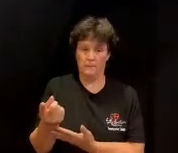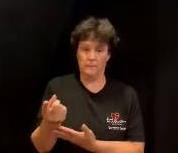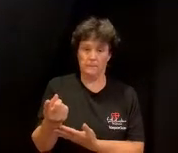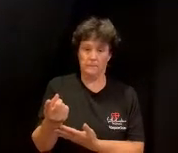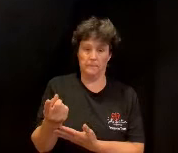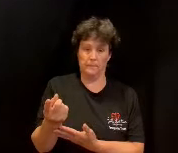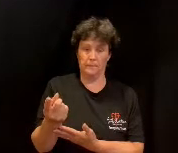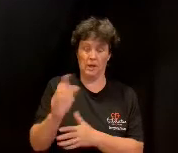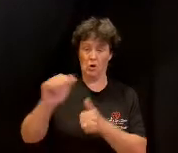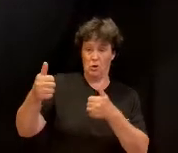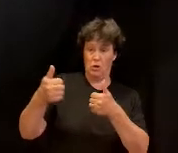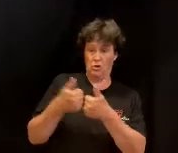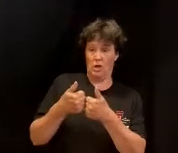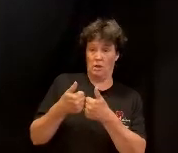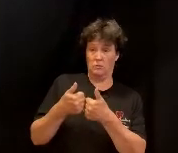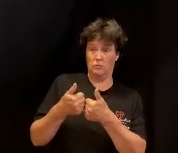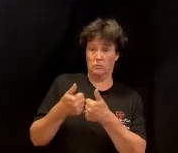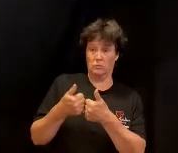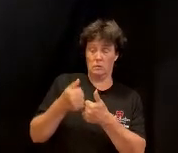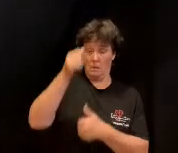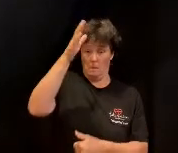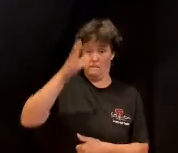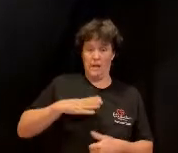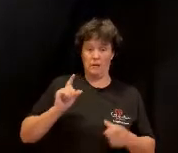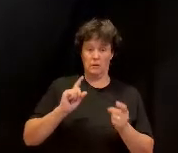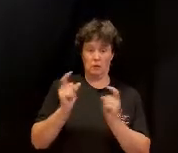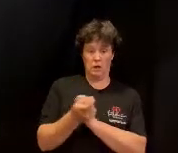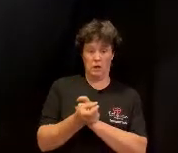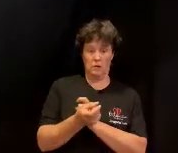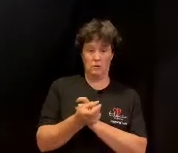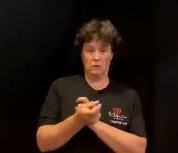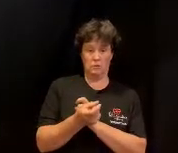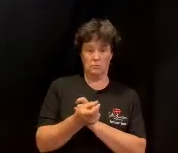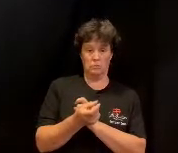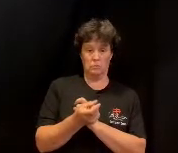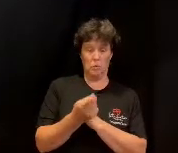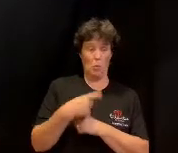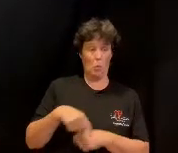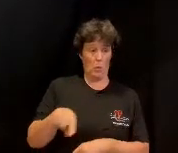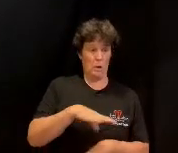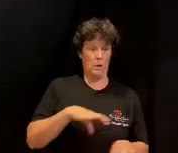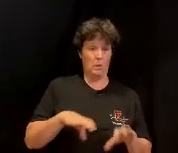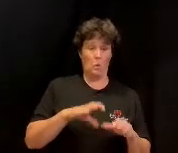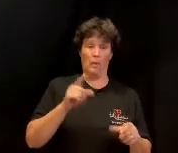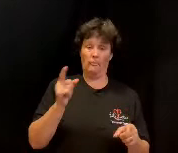And he challenged him to change. And we can do the same thing.